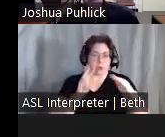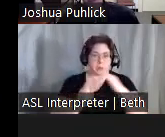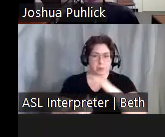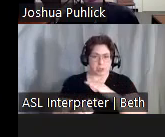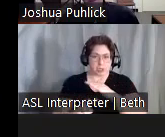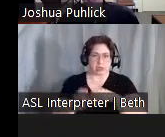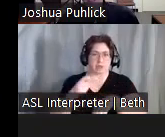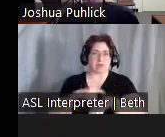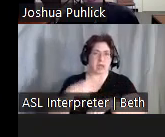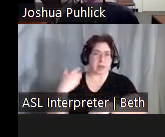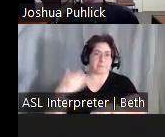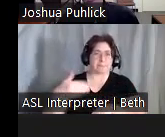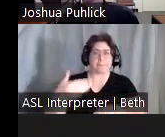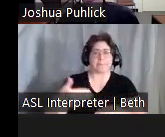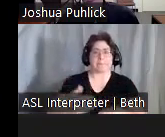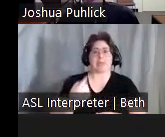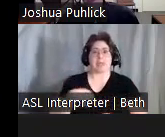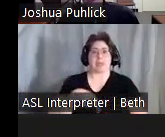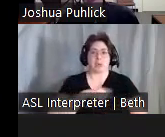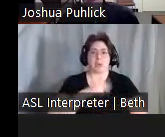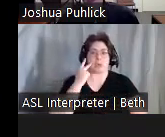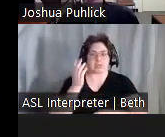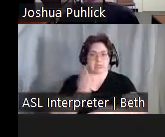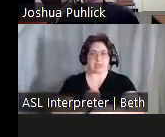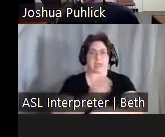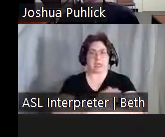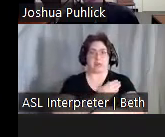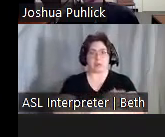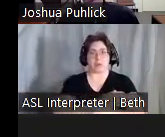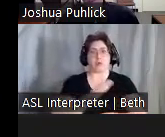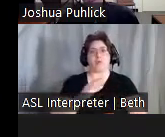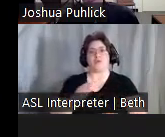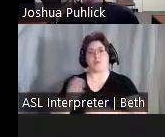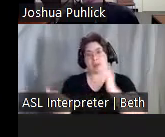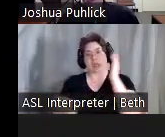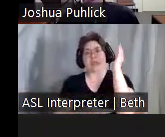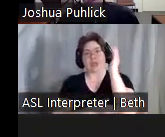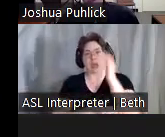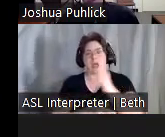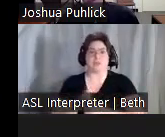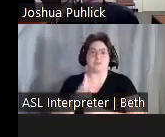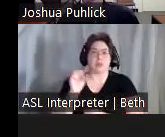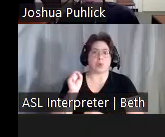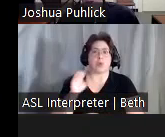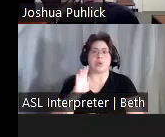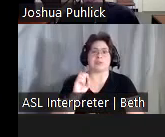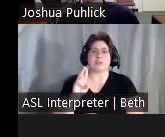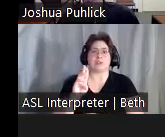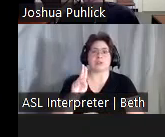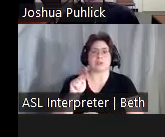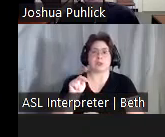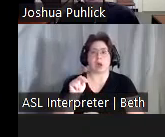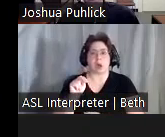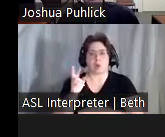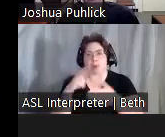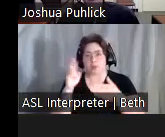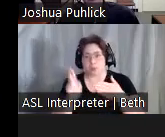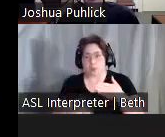time, we see that improvement cut was a carbon, resulted in being a carbon